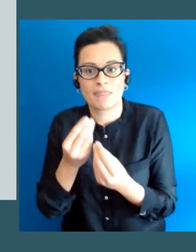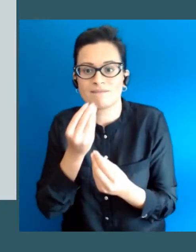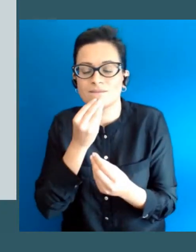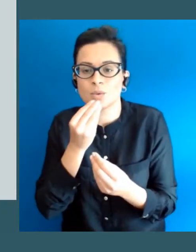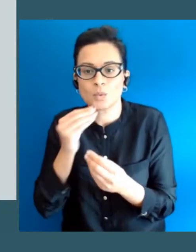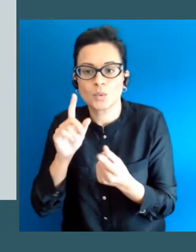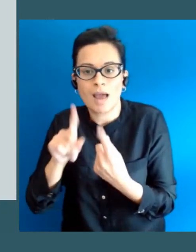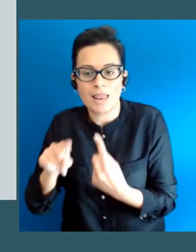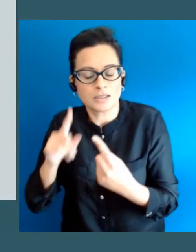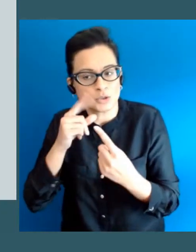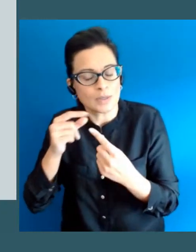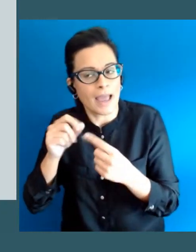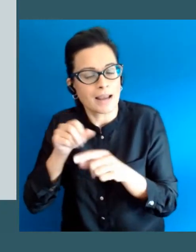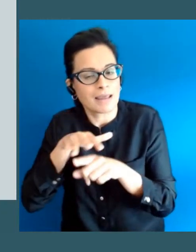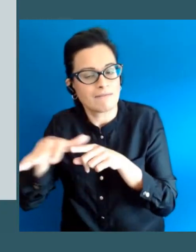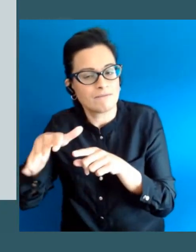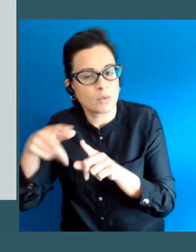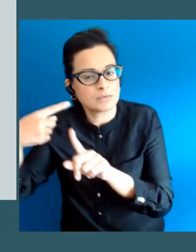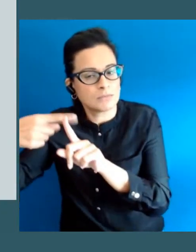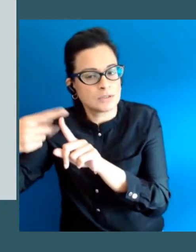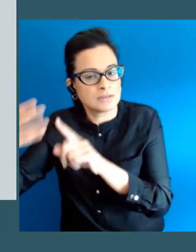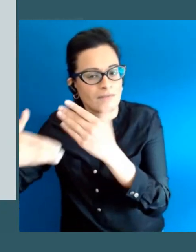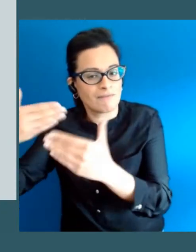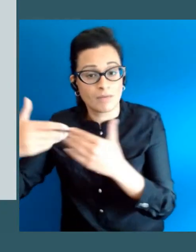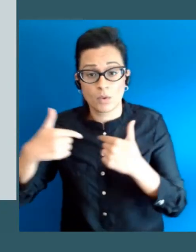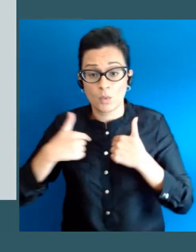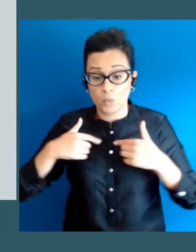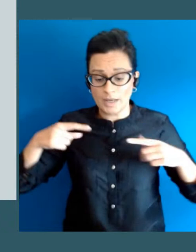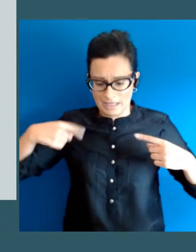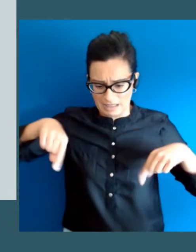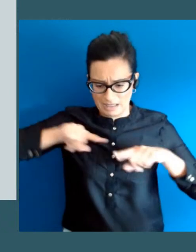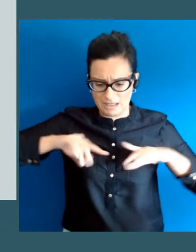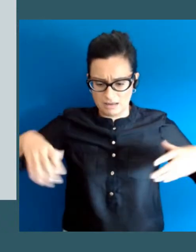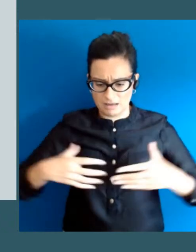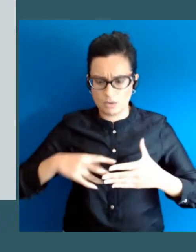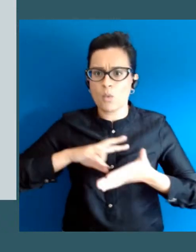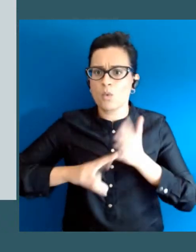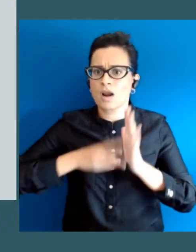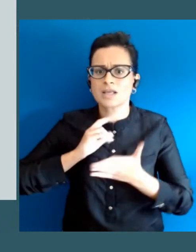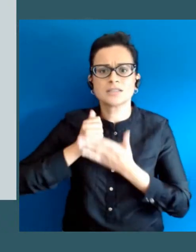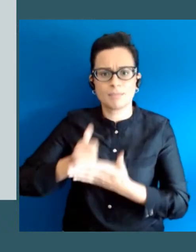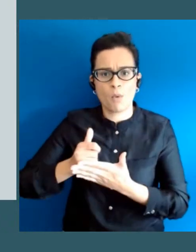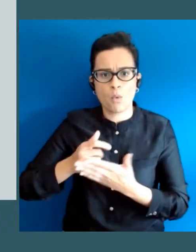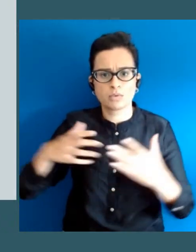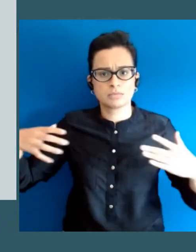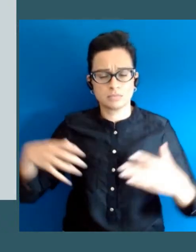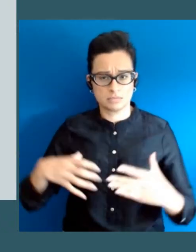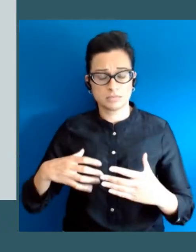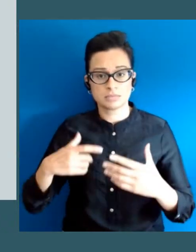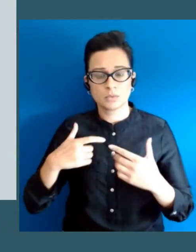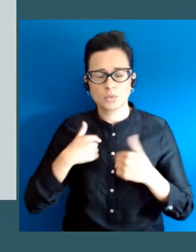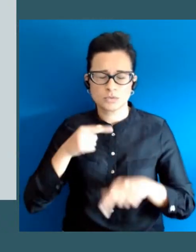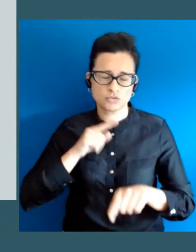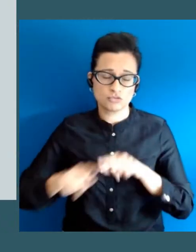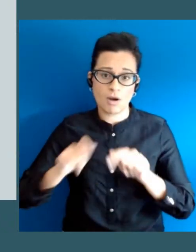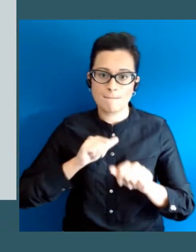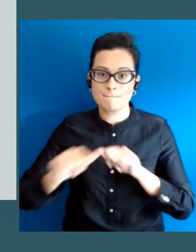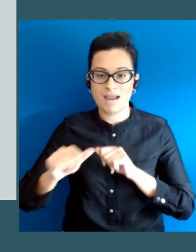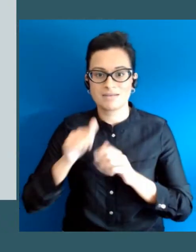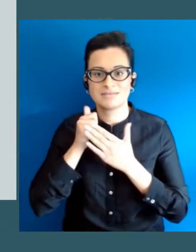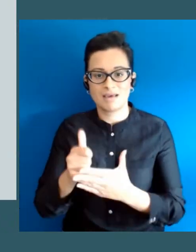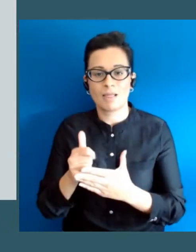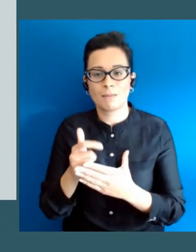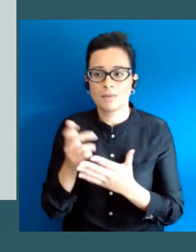And we are a support organisation, and we do our very best to help and support and